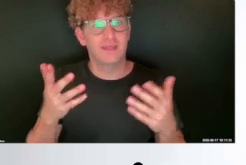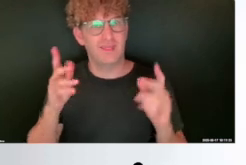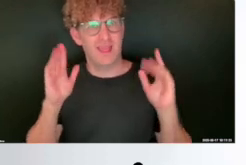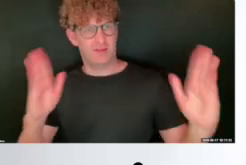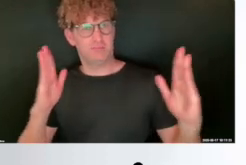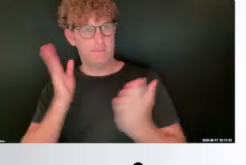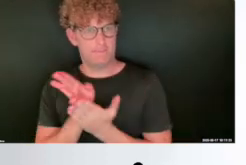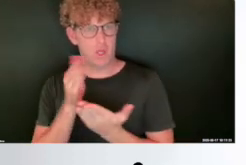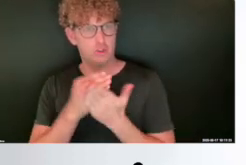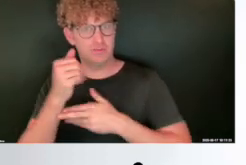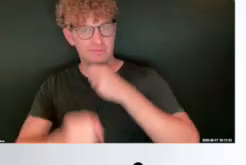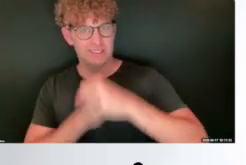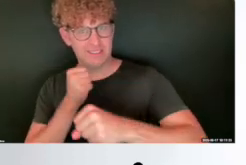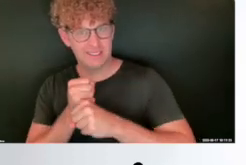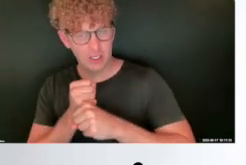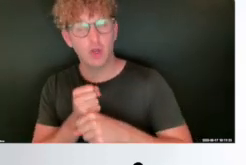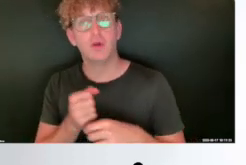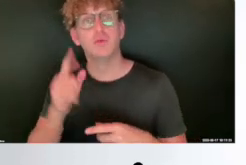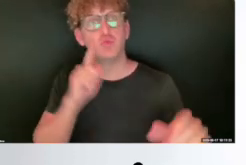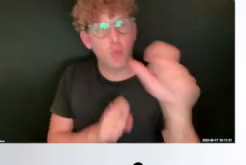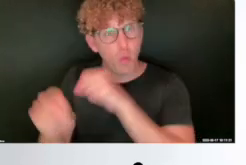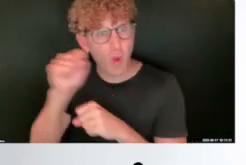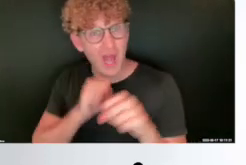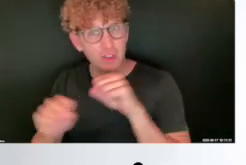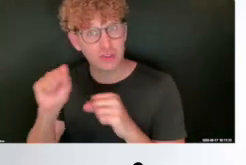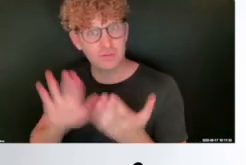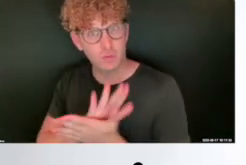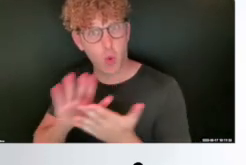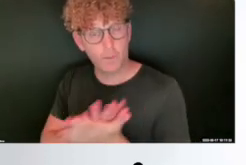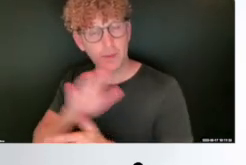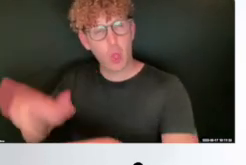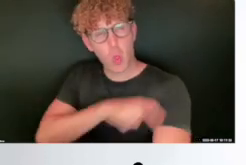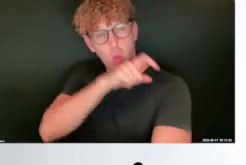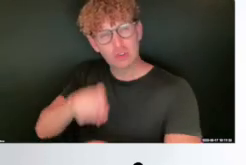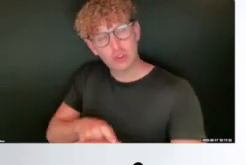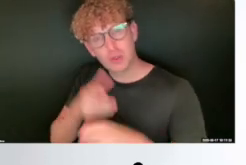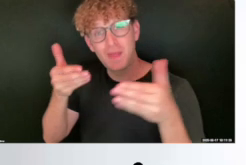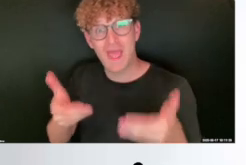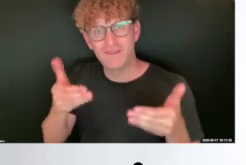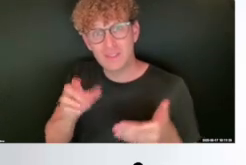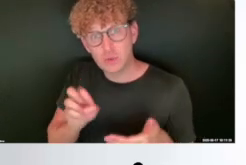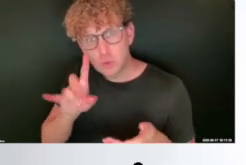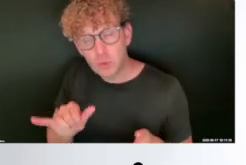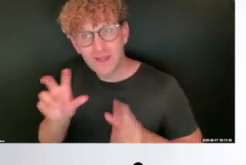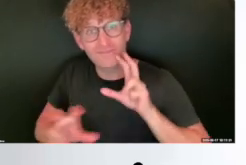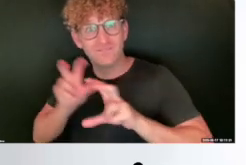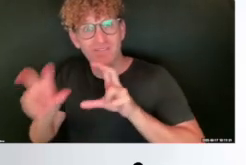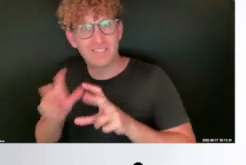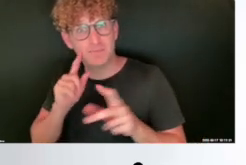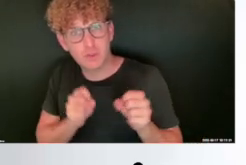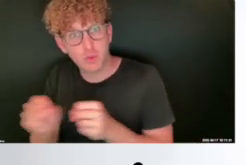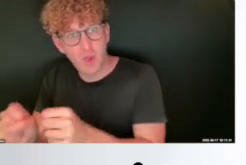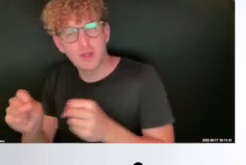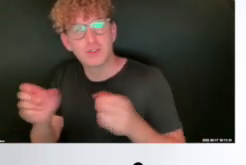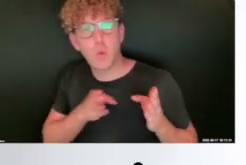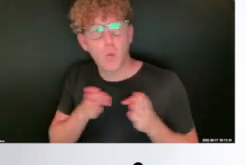developed in a vacuum, if you will. They're not based on an actual budget appropriation, but rather what CARB sees